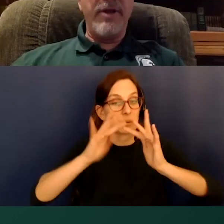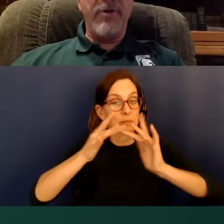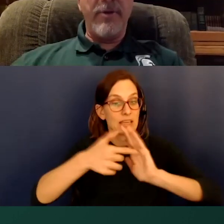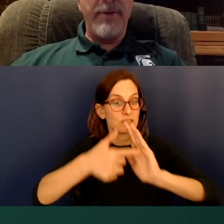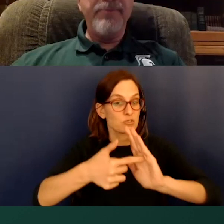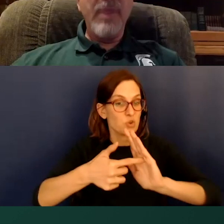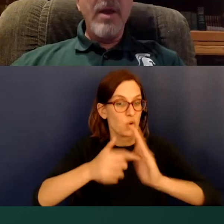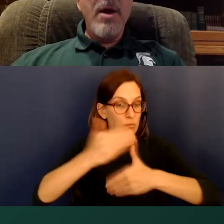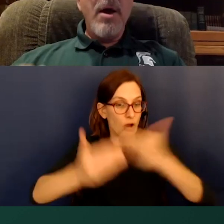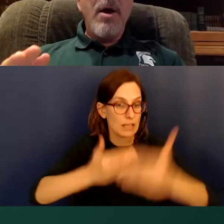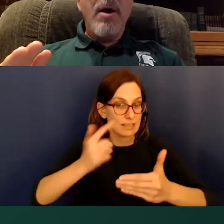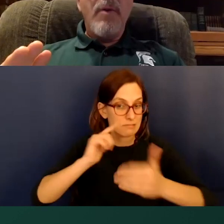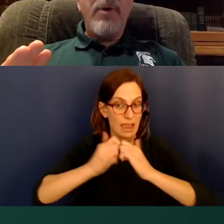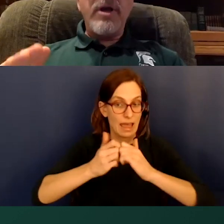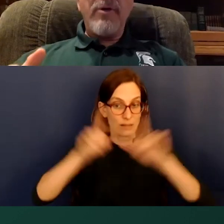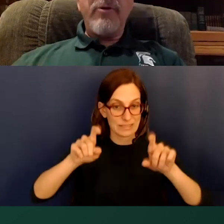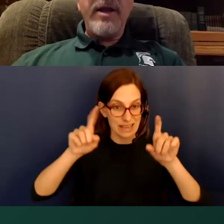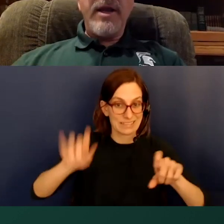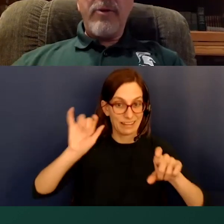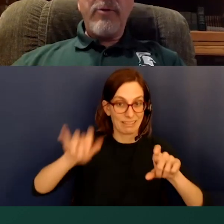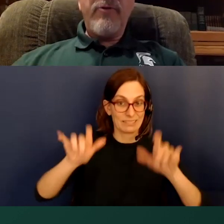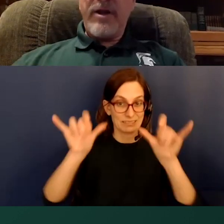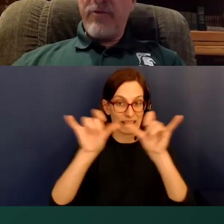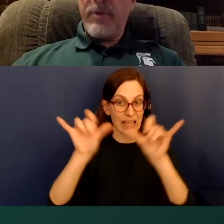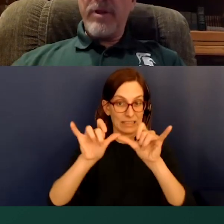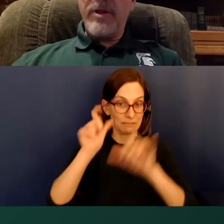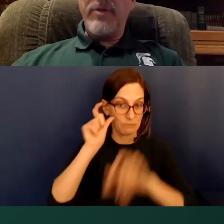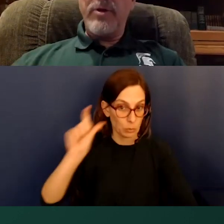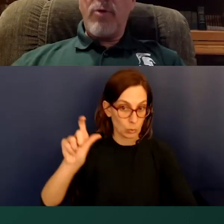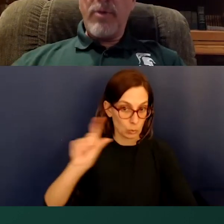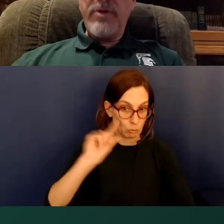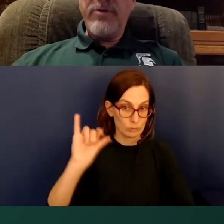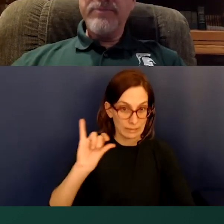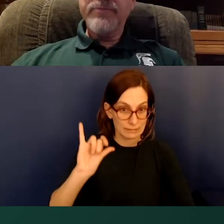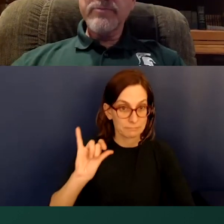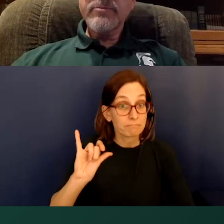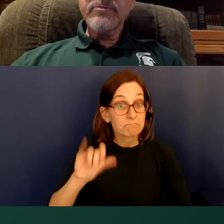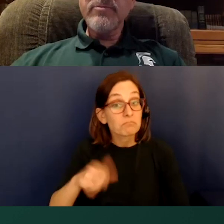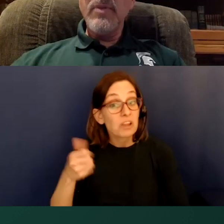some procedures to that. But are there any other effects from this elliptical orbit?